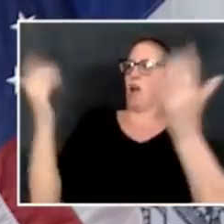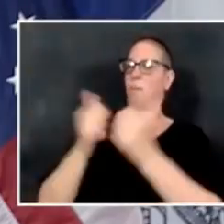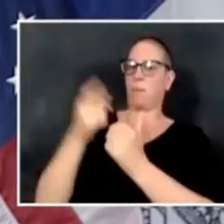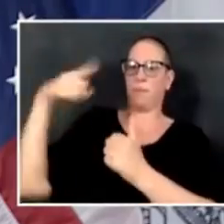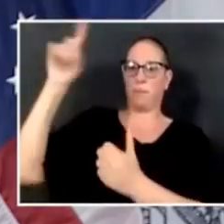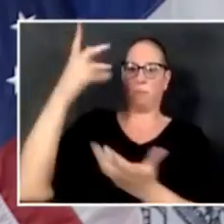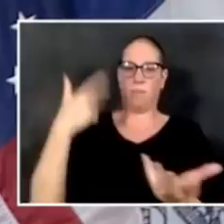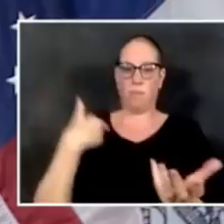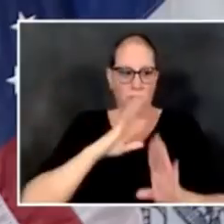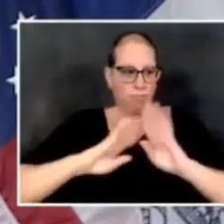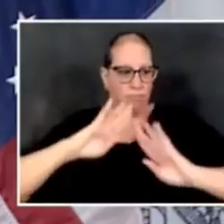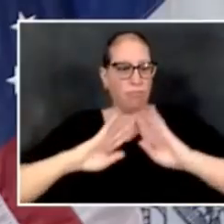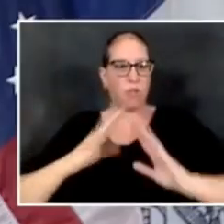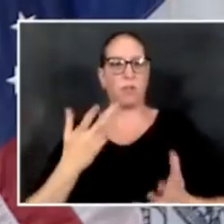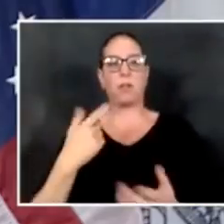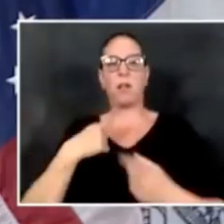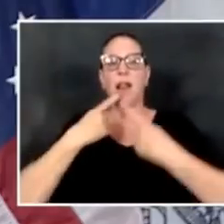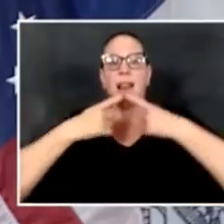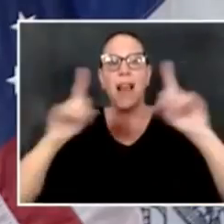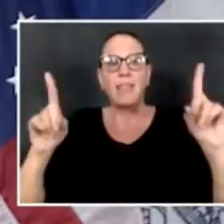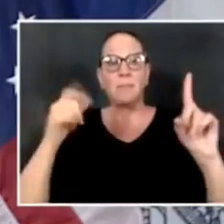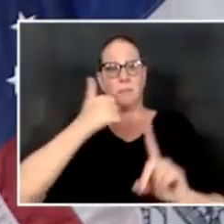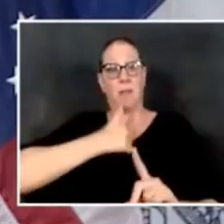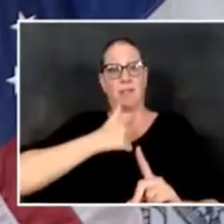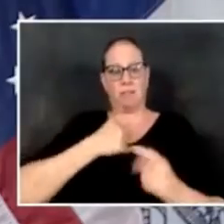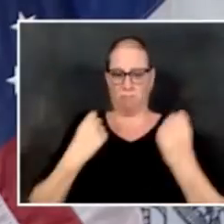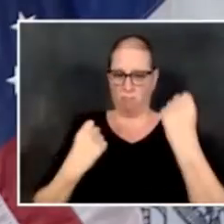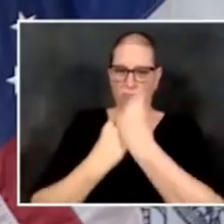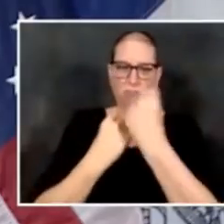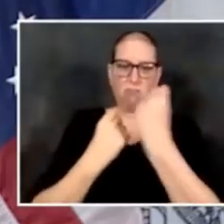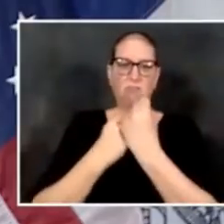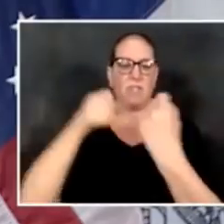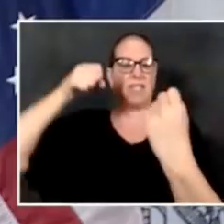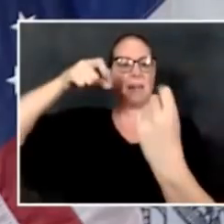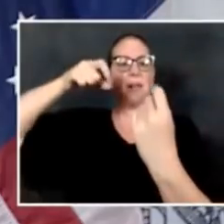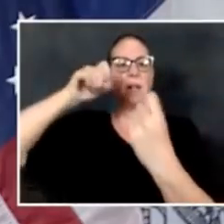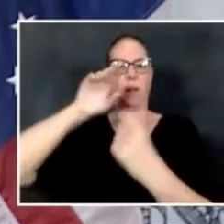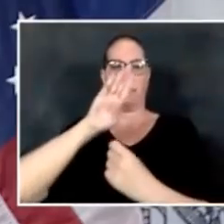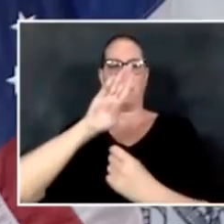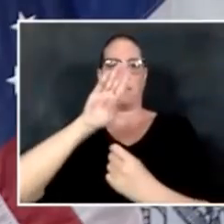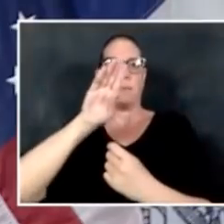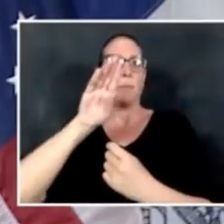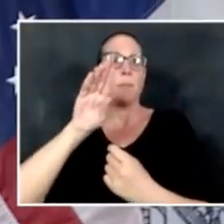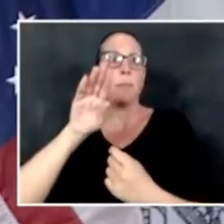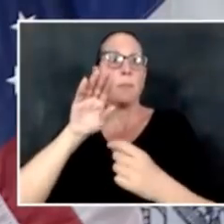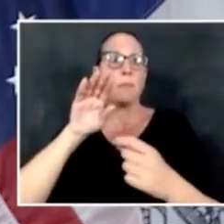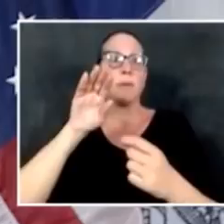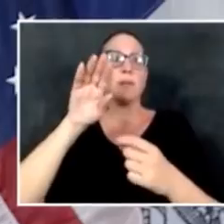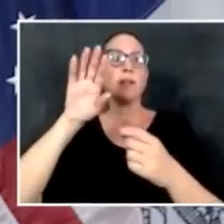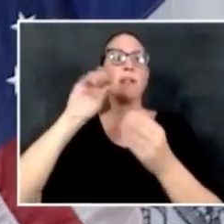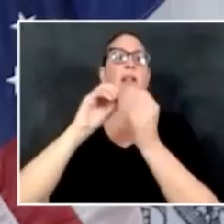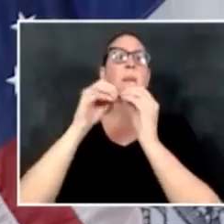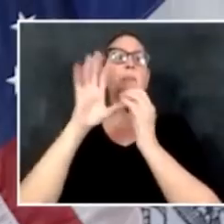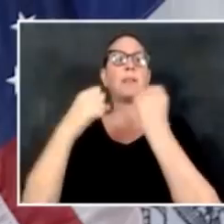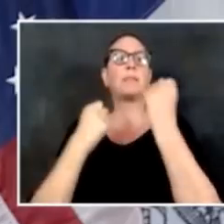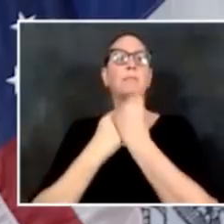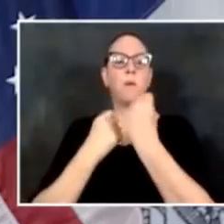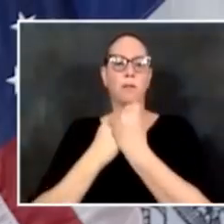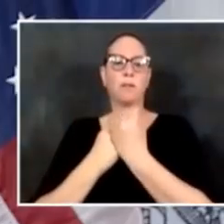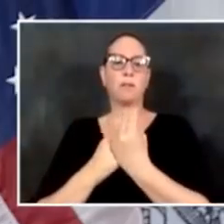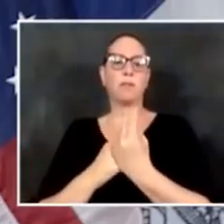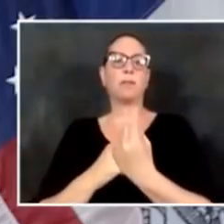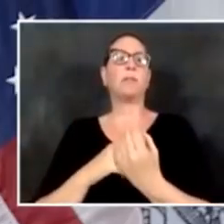come back together. I'll be there for them. Instead, stony silence from the president and very dangerous statements from